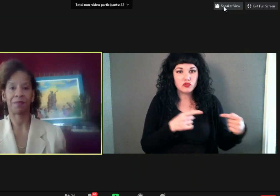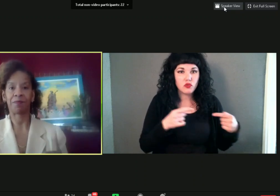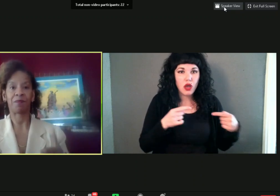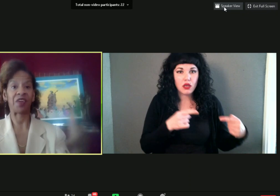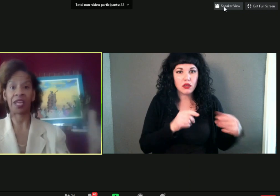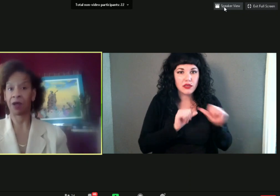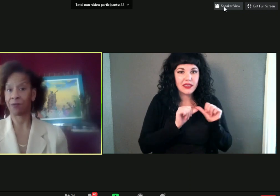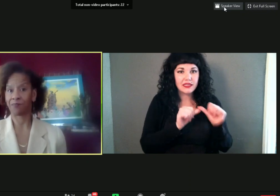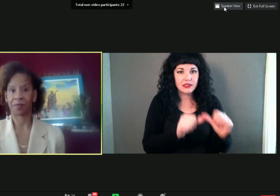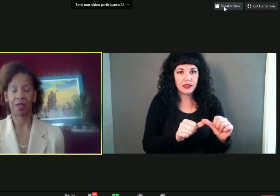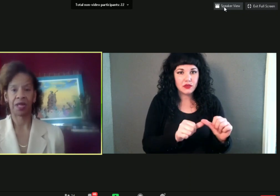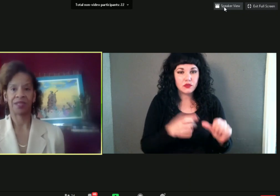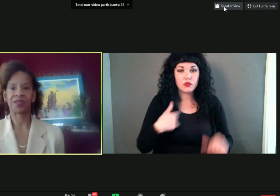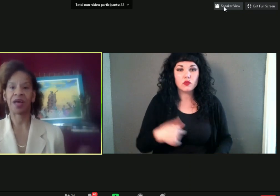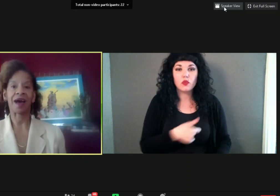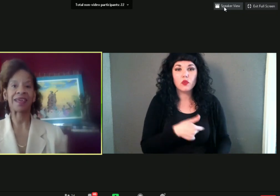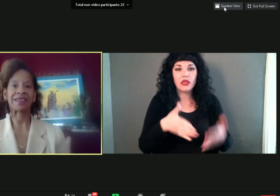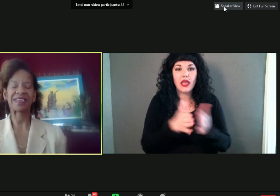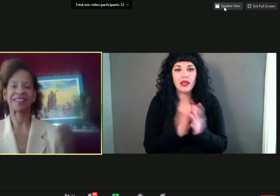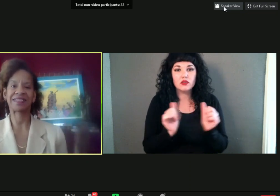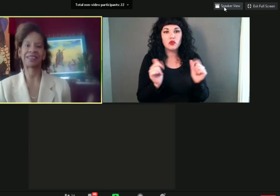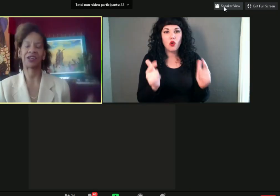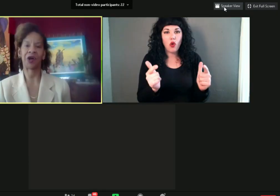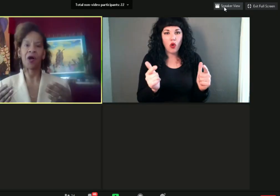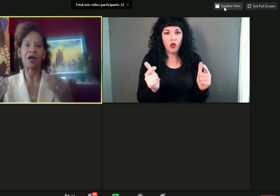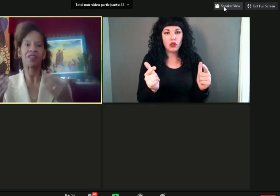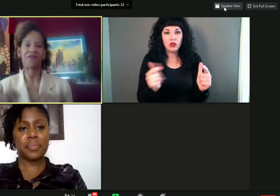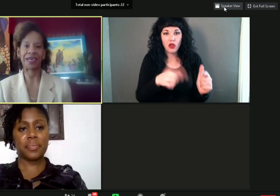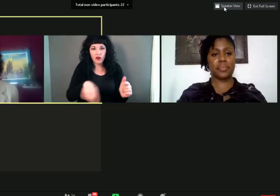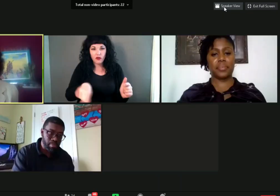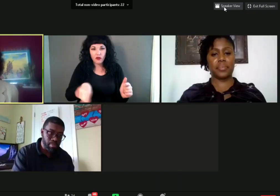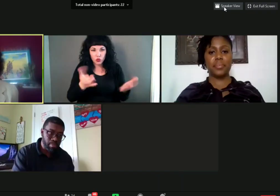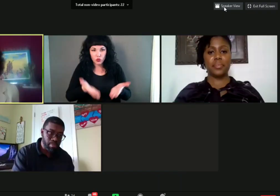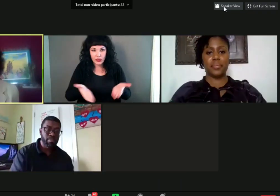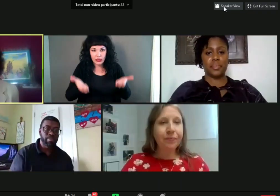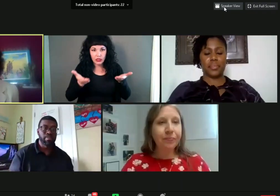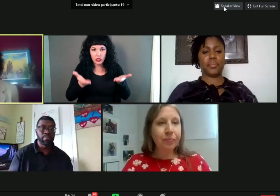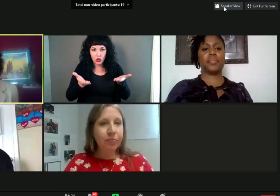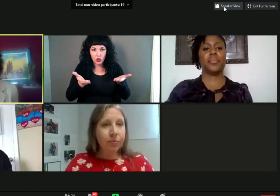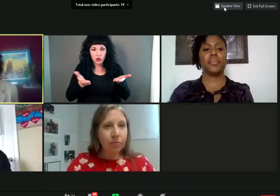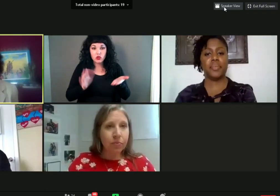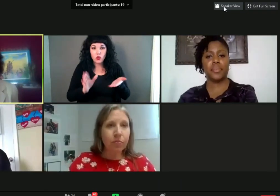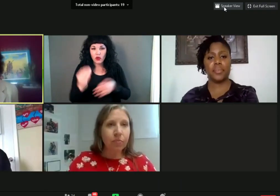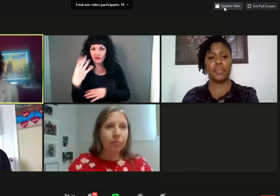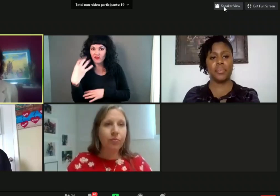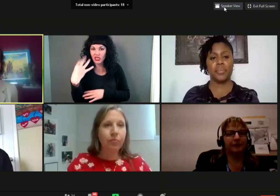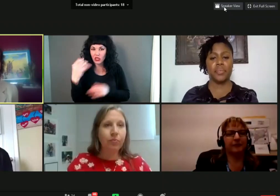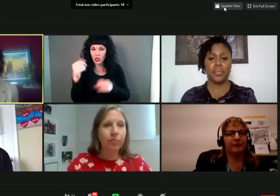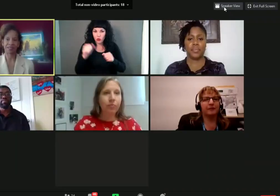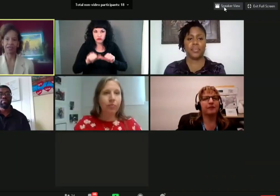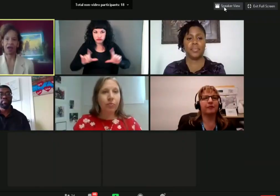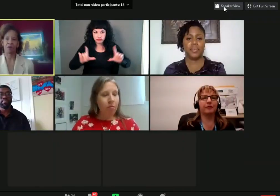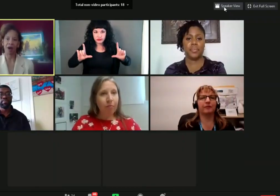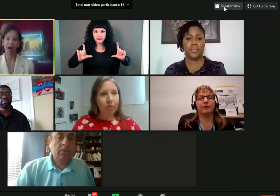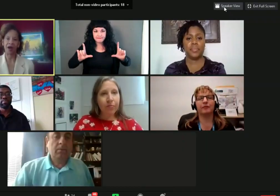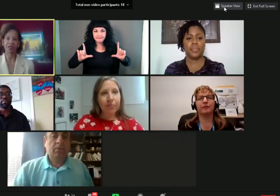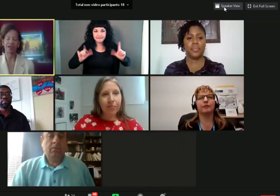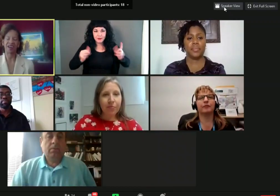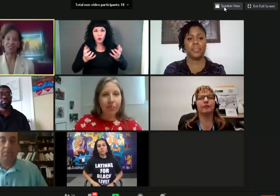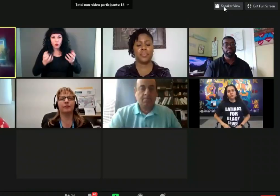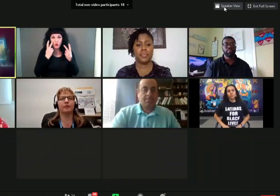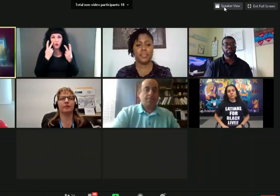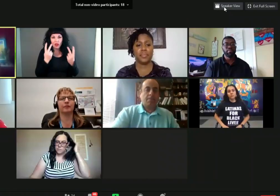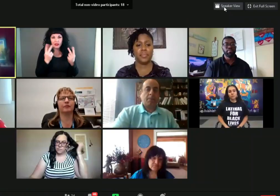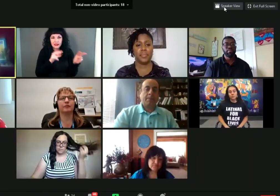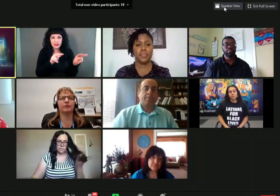their video so the audience can see all the faces, because all of us are a part